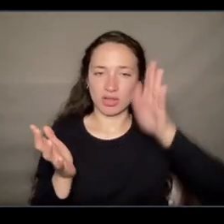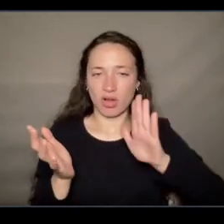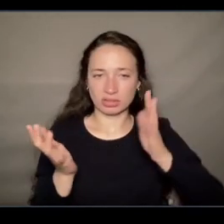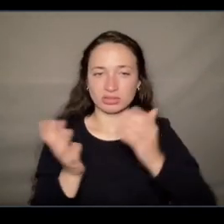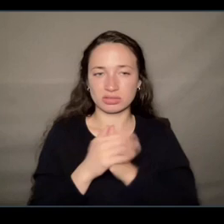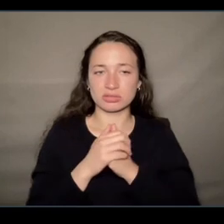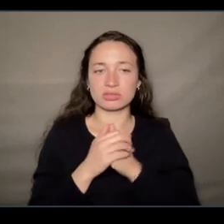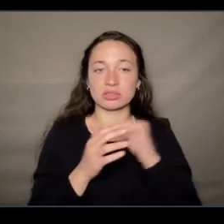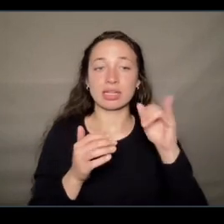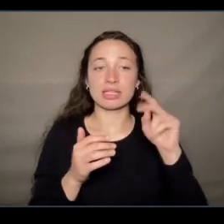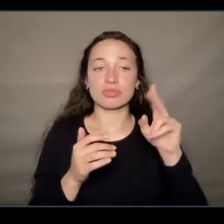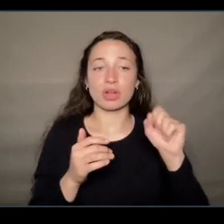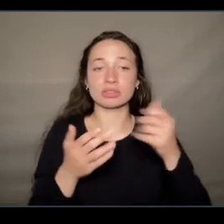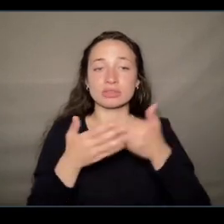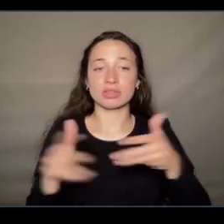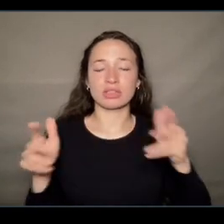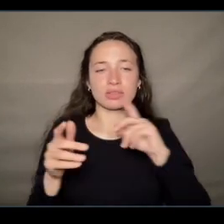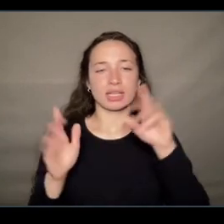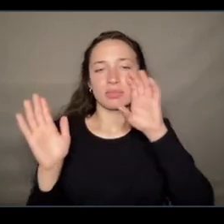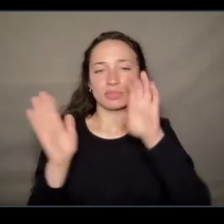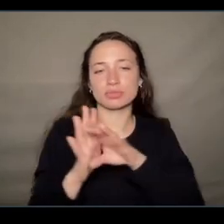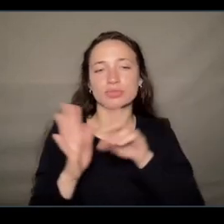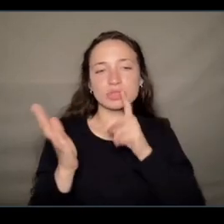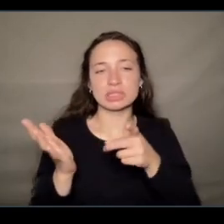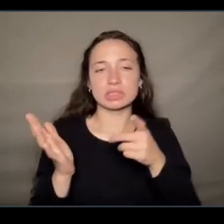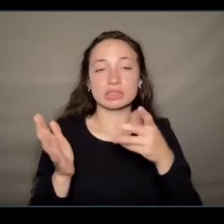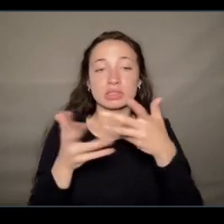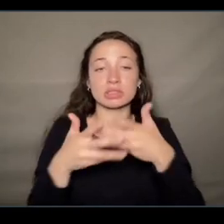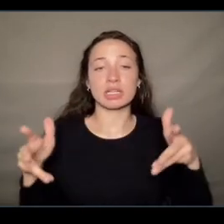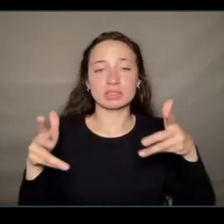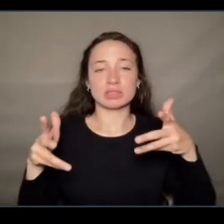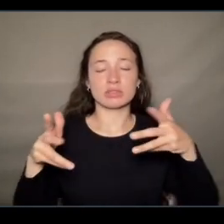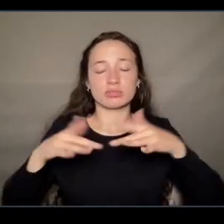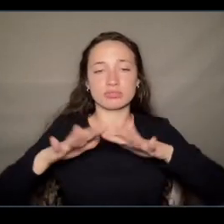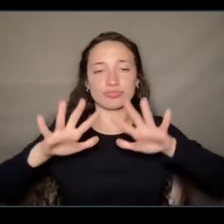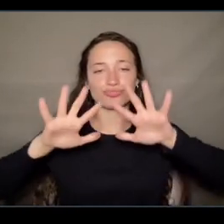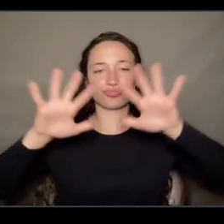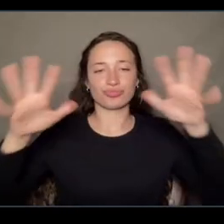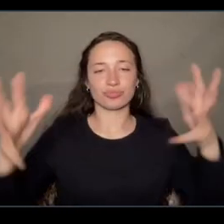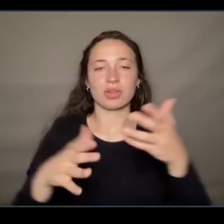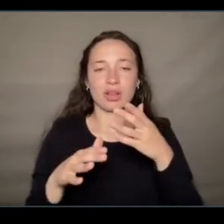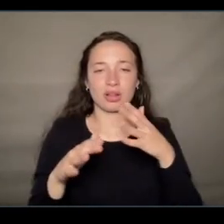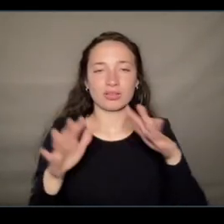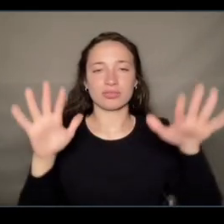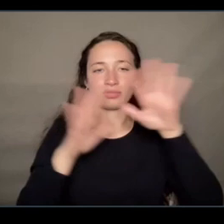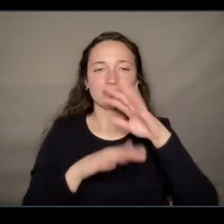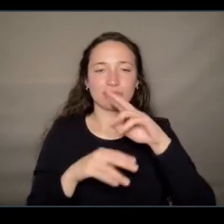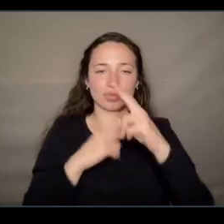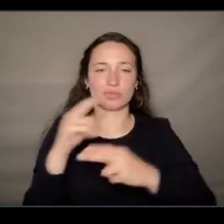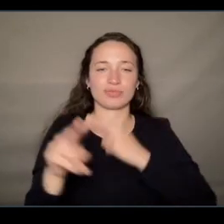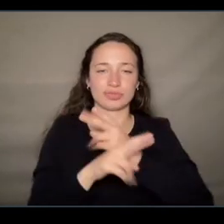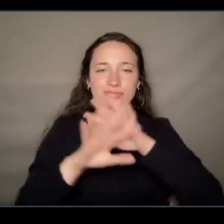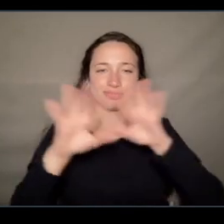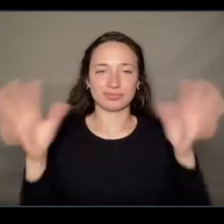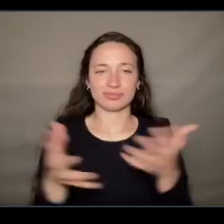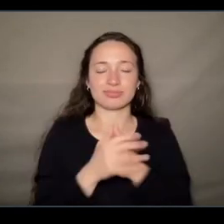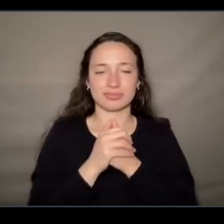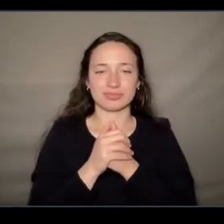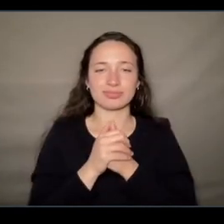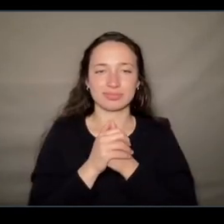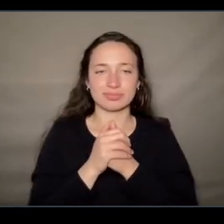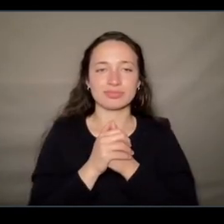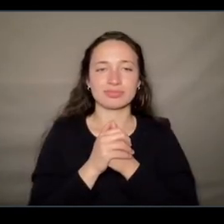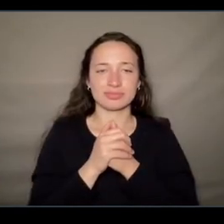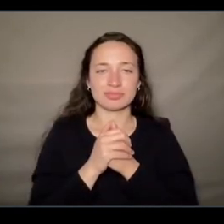gods. And Indra's net is an image really of this net which